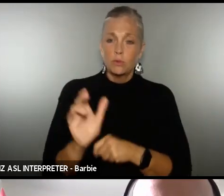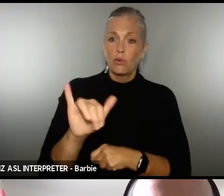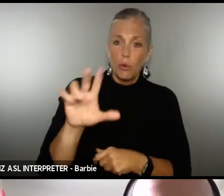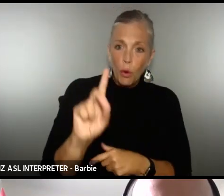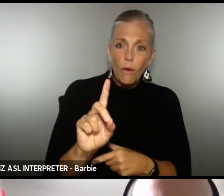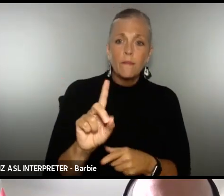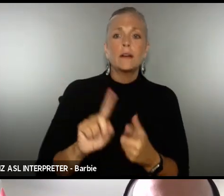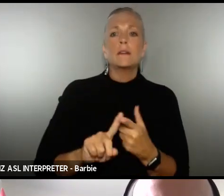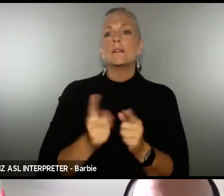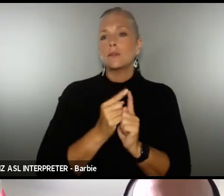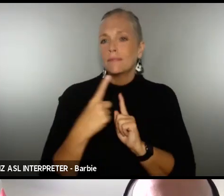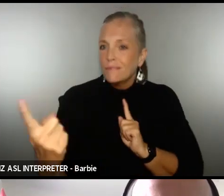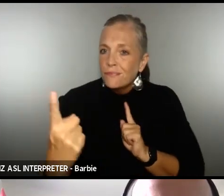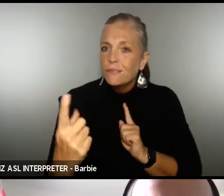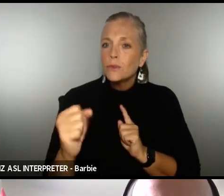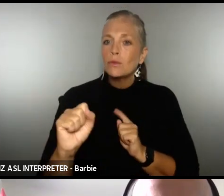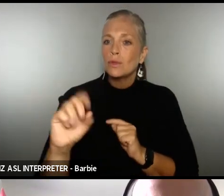social distancing.